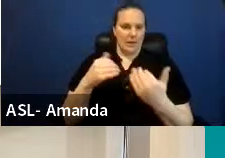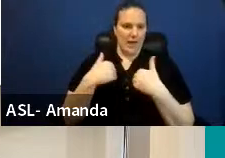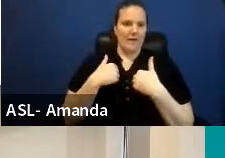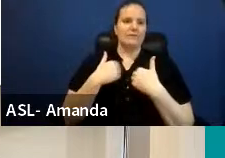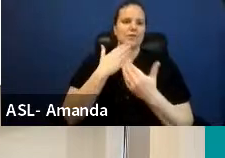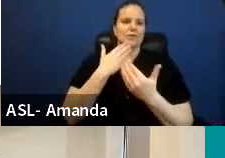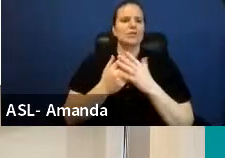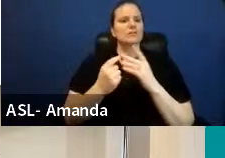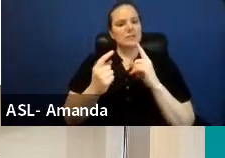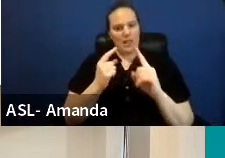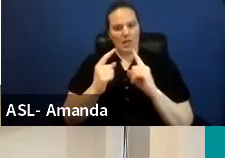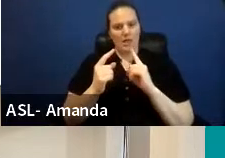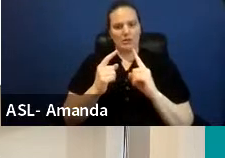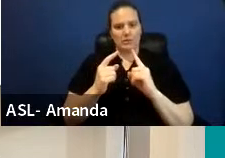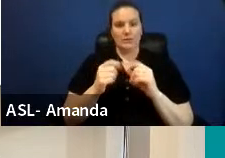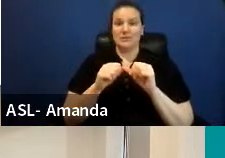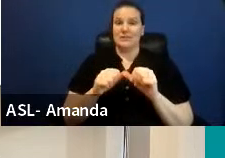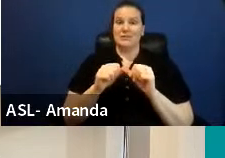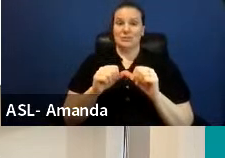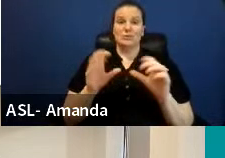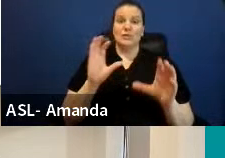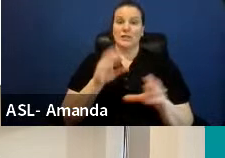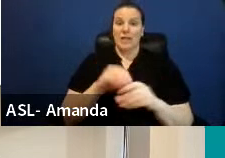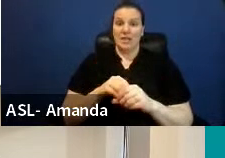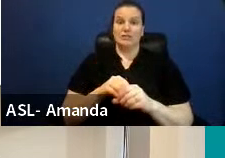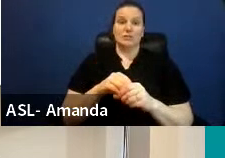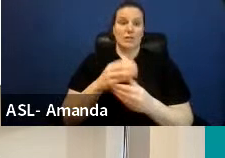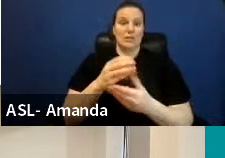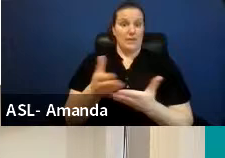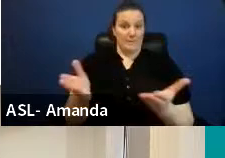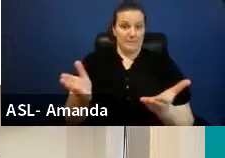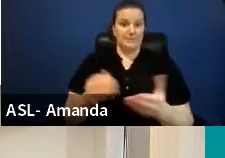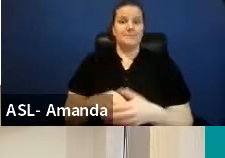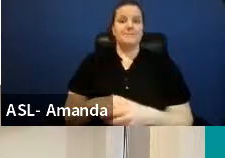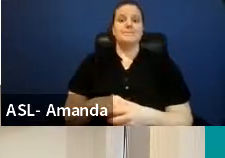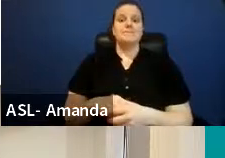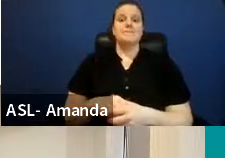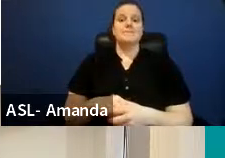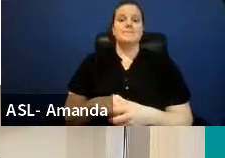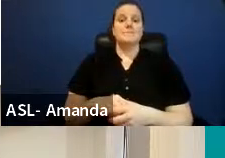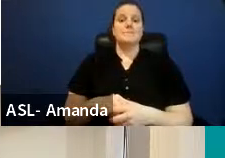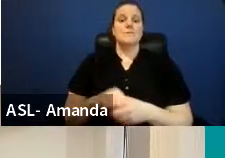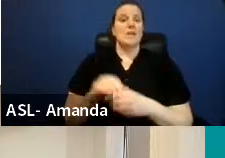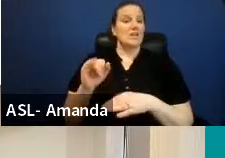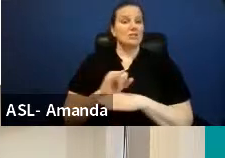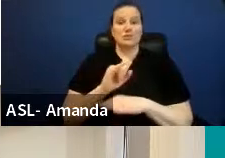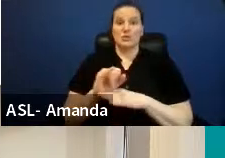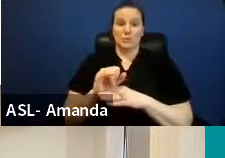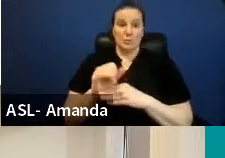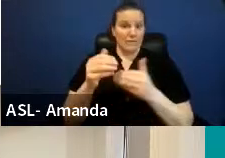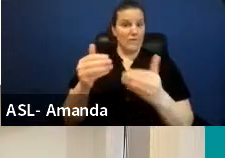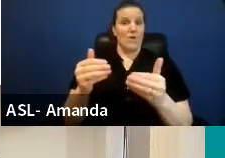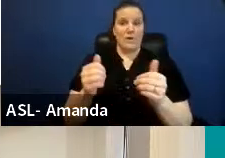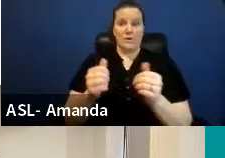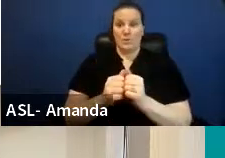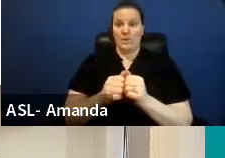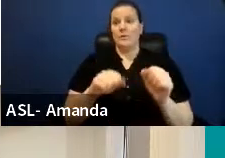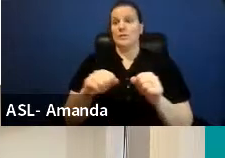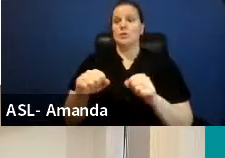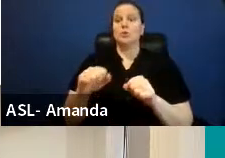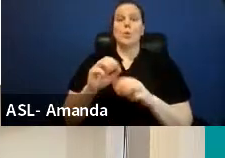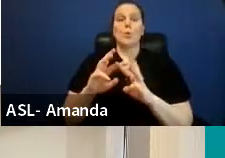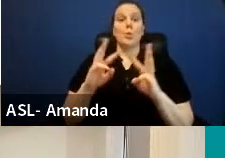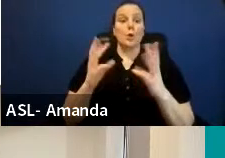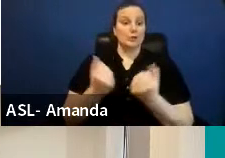there. We'll continue to engage them, the industry, as we move forward with potential